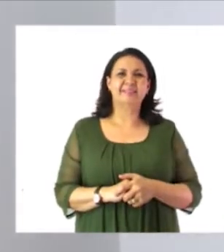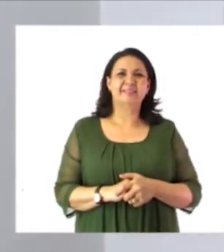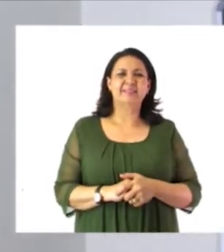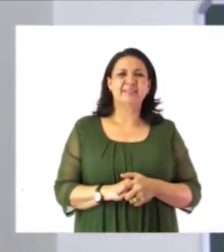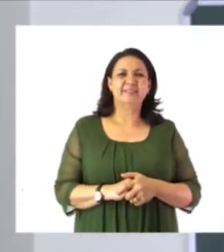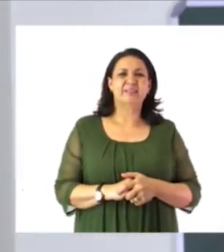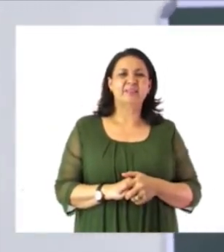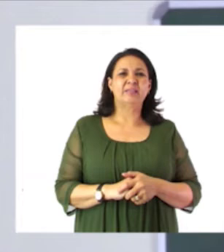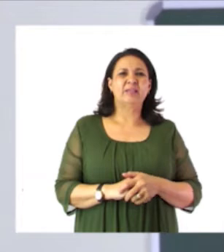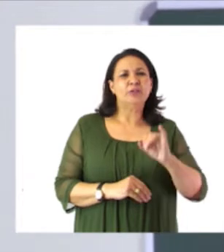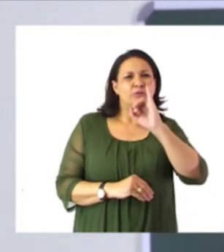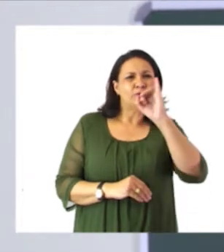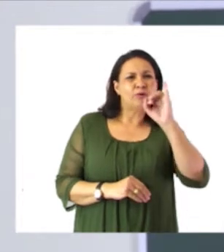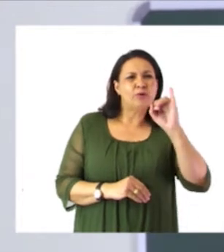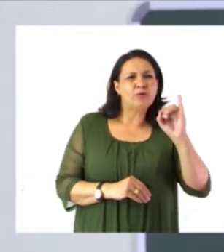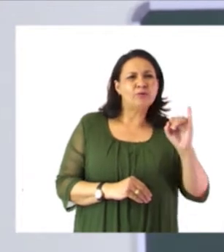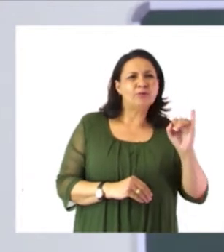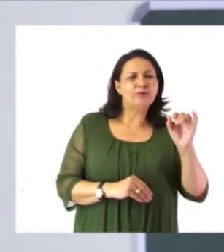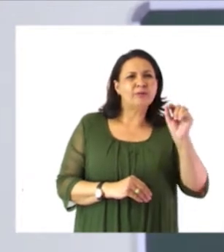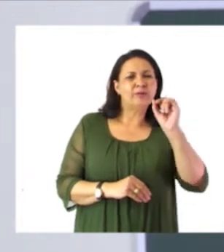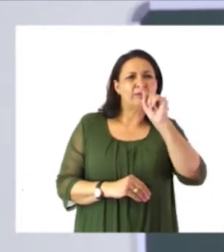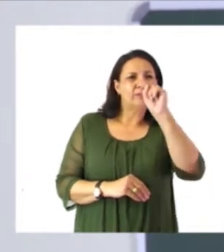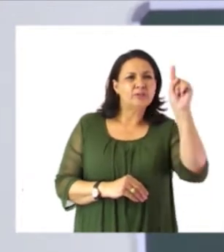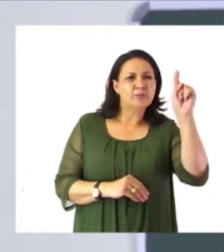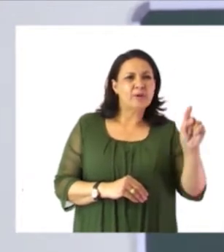We have to draw the square, that is our eye.